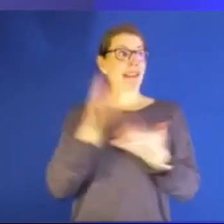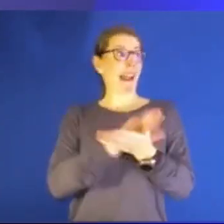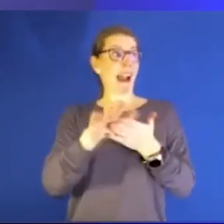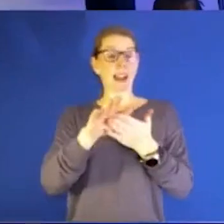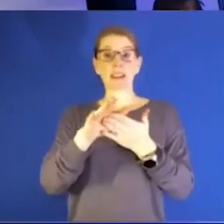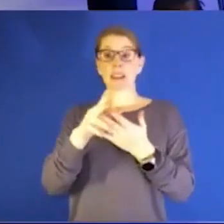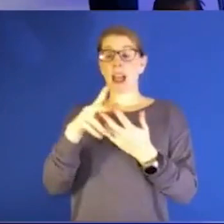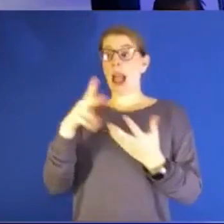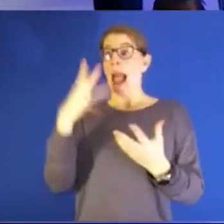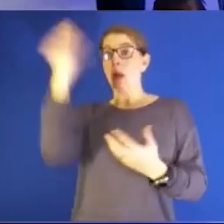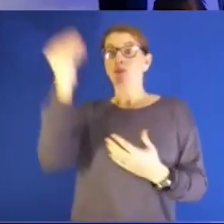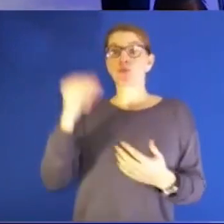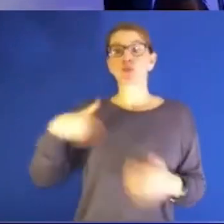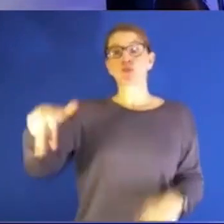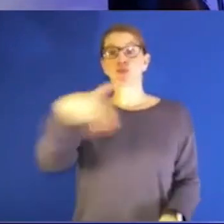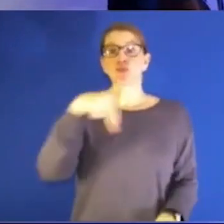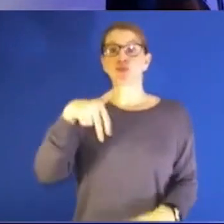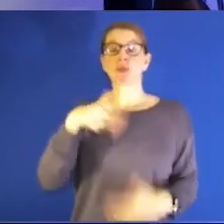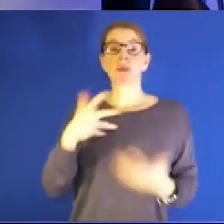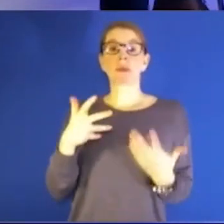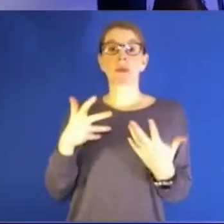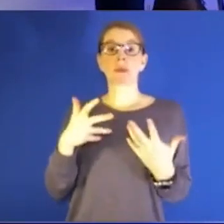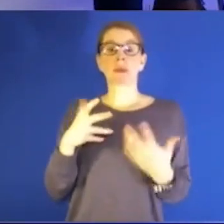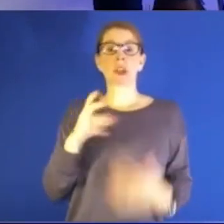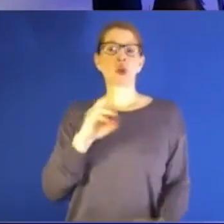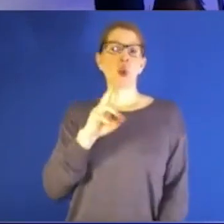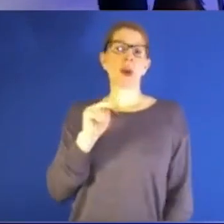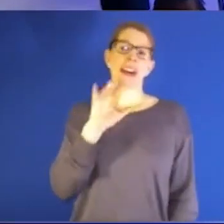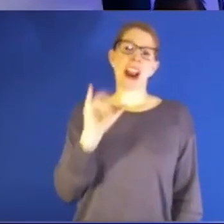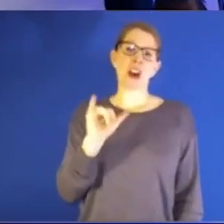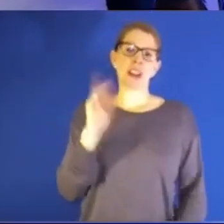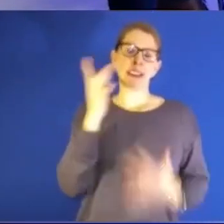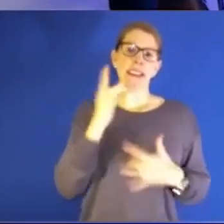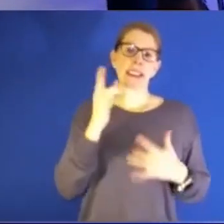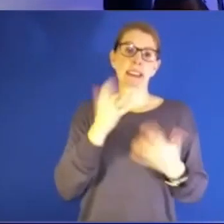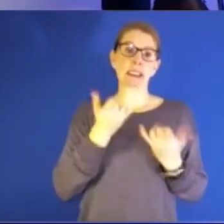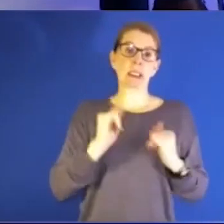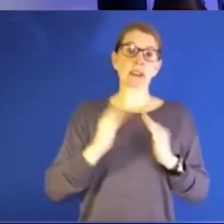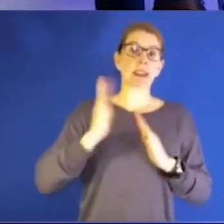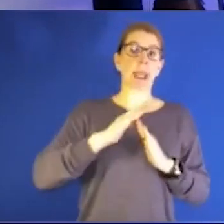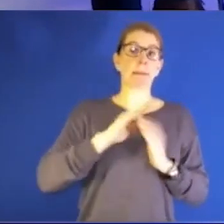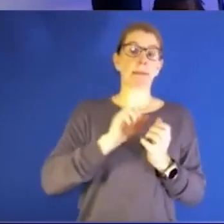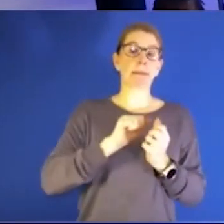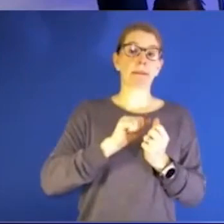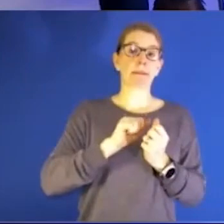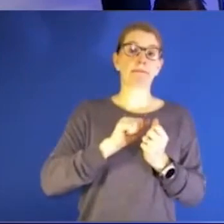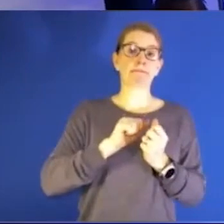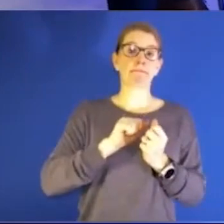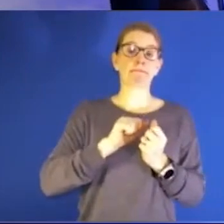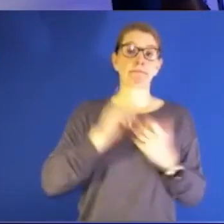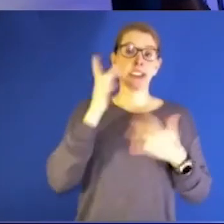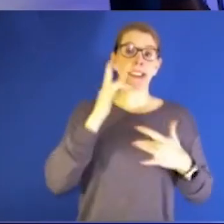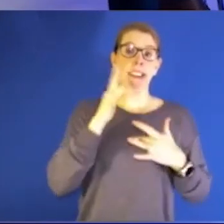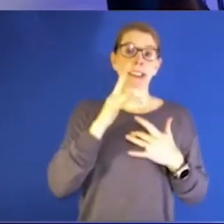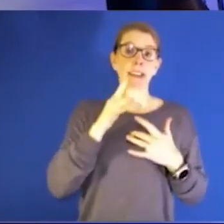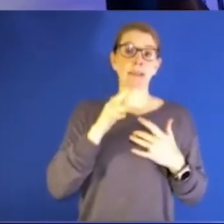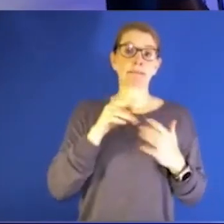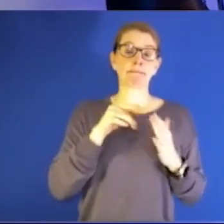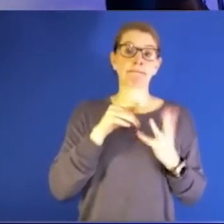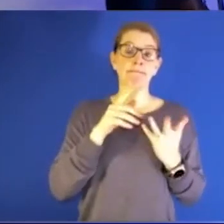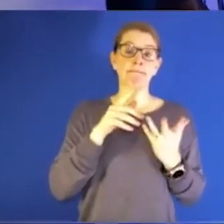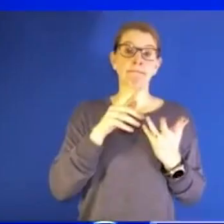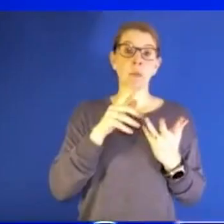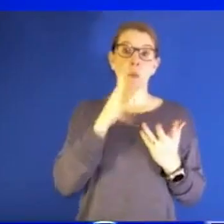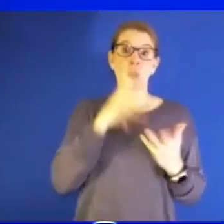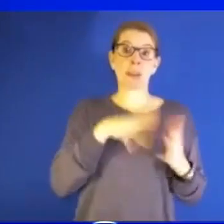healthy. Is coronary disease still the number one killer of women? It is. All right, let that sink in. Dr. Hawkinson, final thoughts